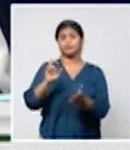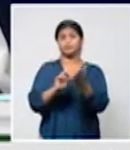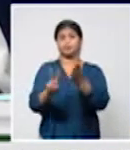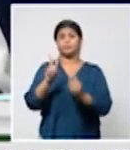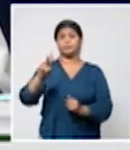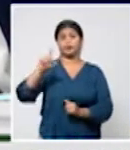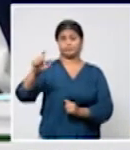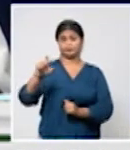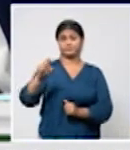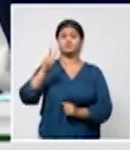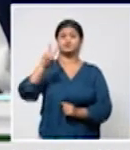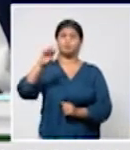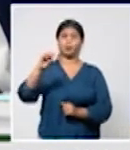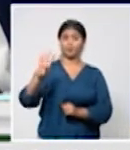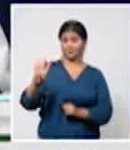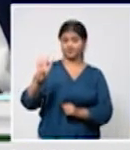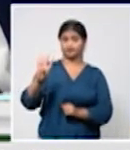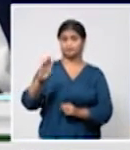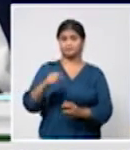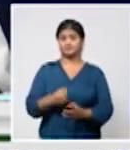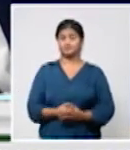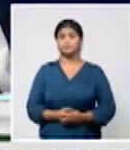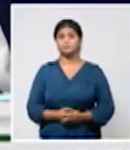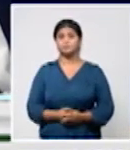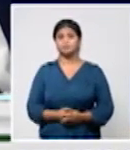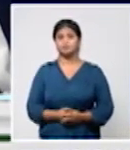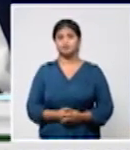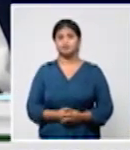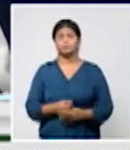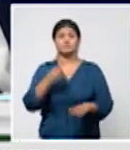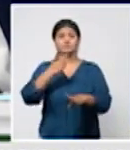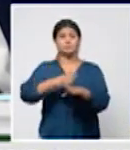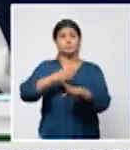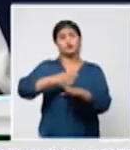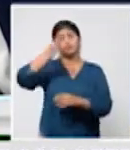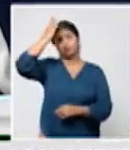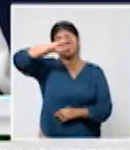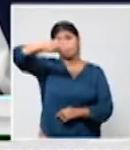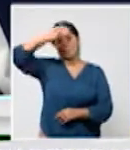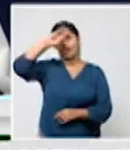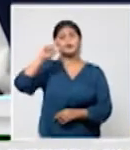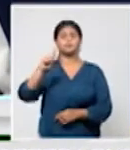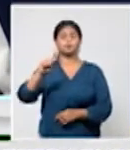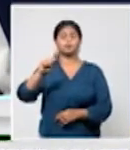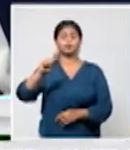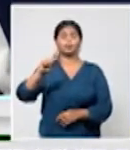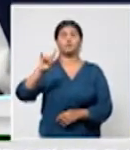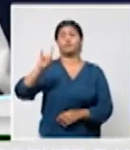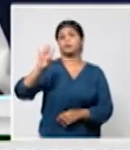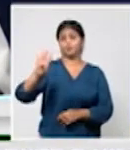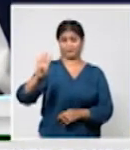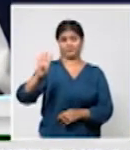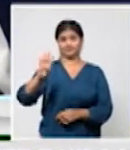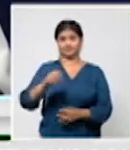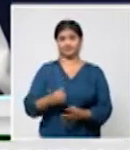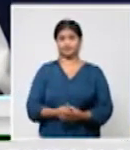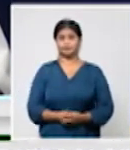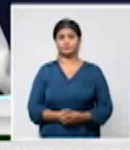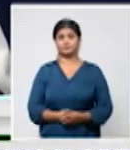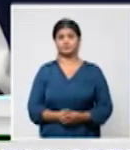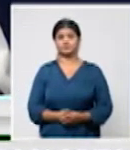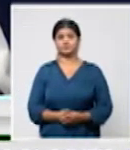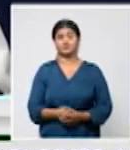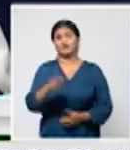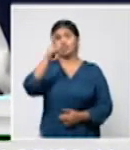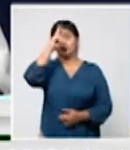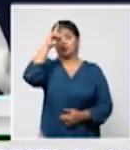Santiago de Cubas, 508 in the Hermanos Almajeres Hospital Laboratory, 164 in the